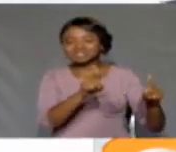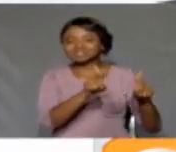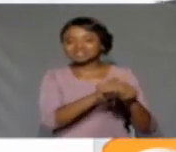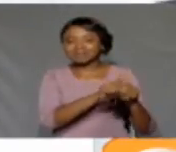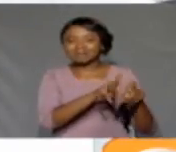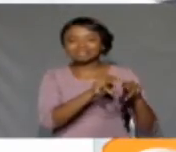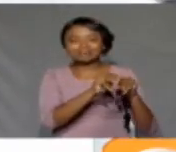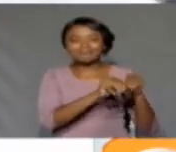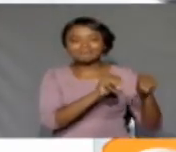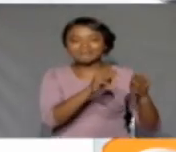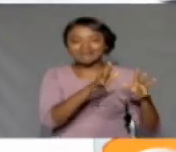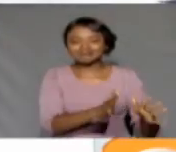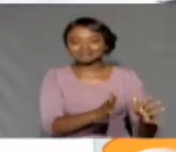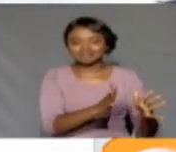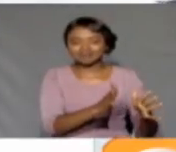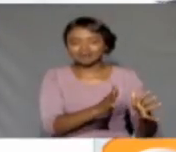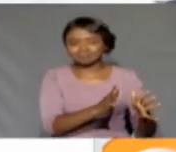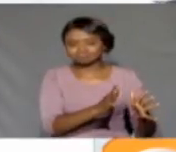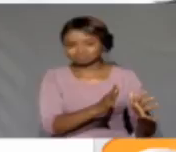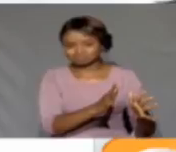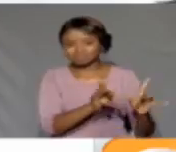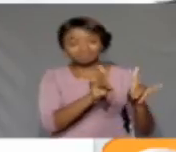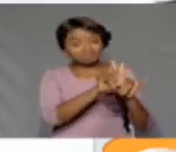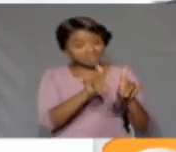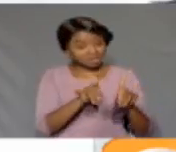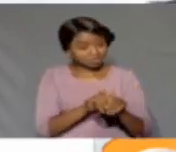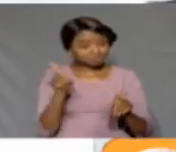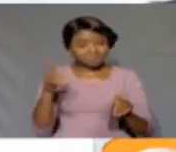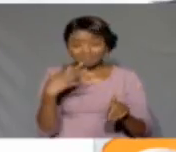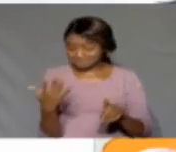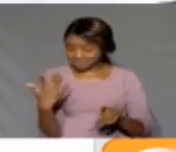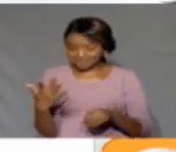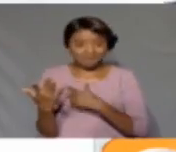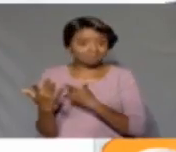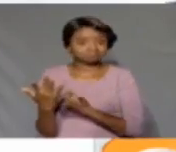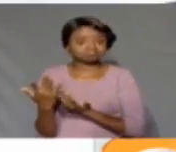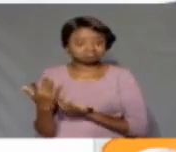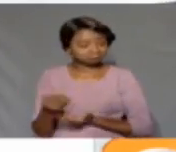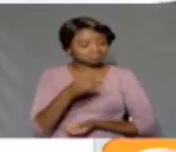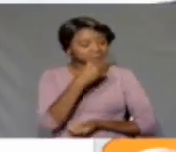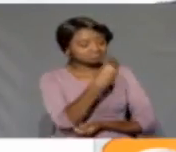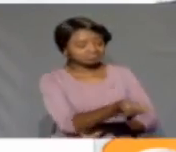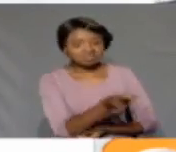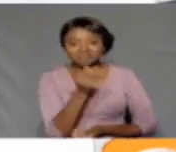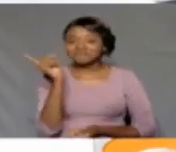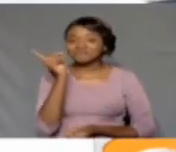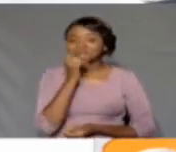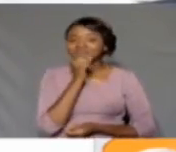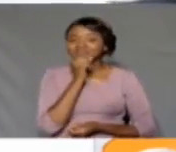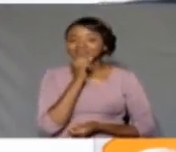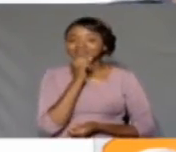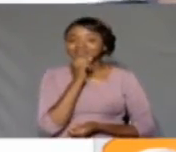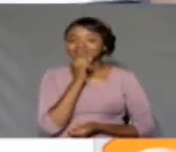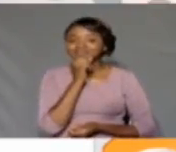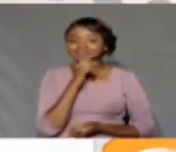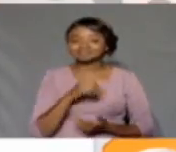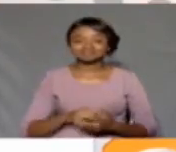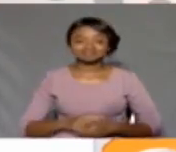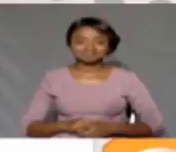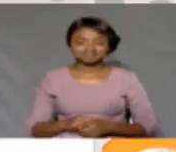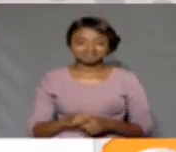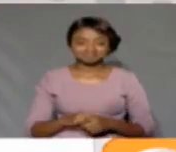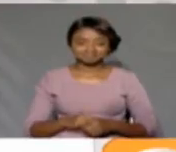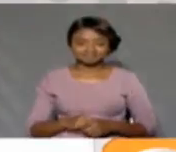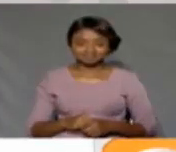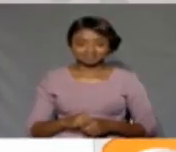manager na kapeana makaratasi yale ambayo yanatakana kutoka kutini.